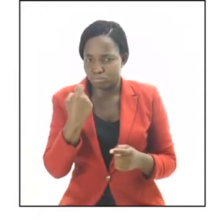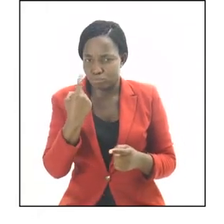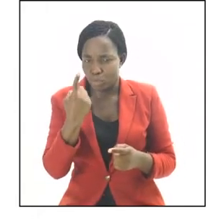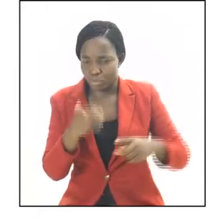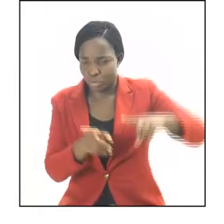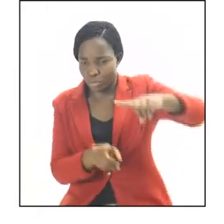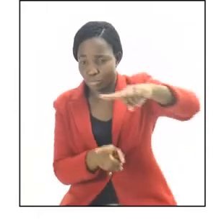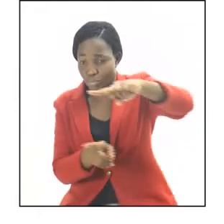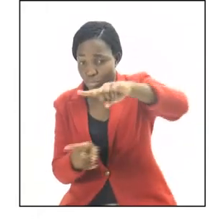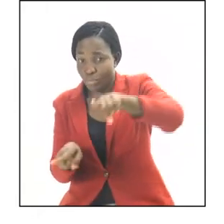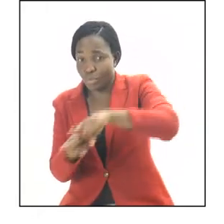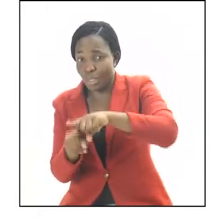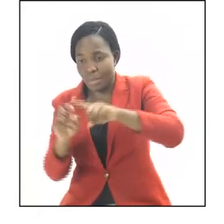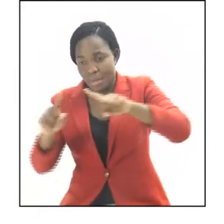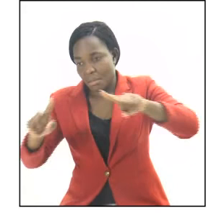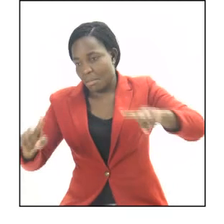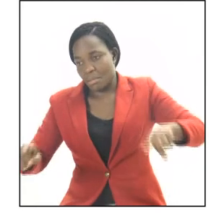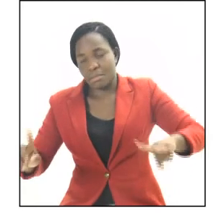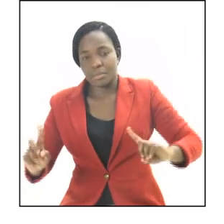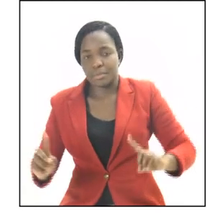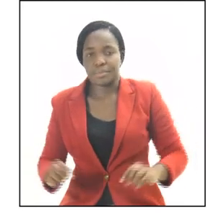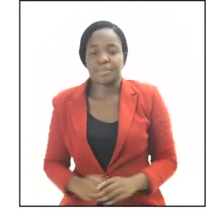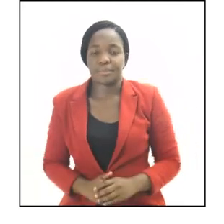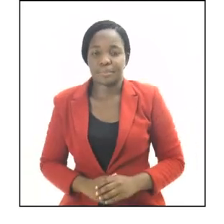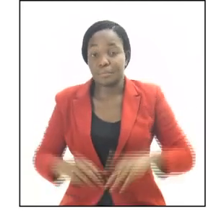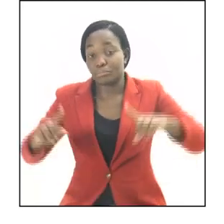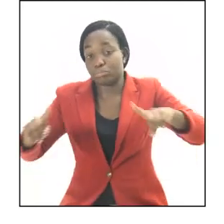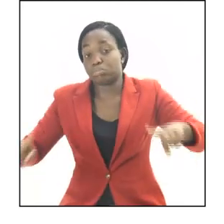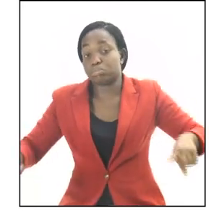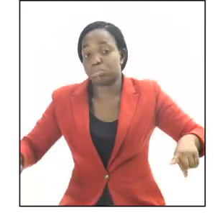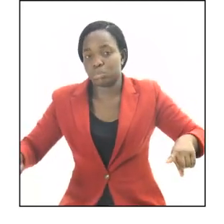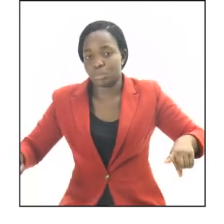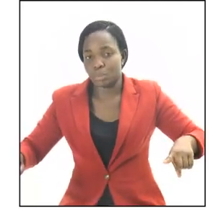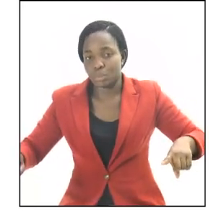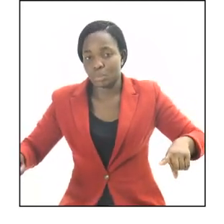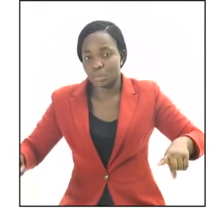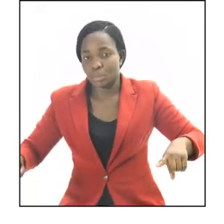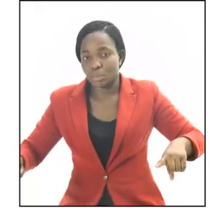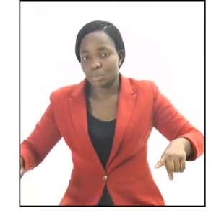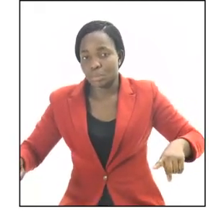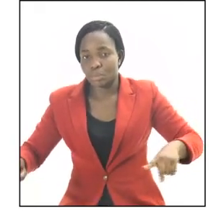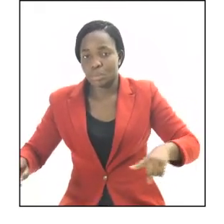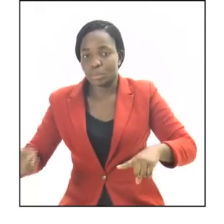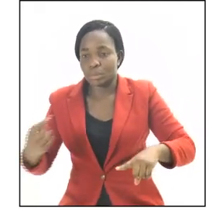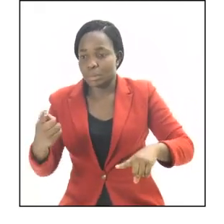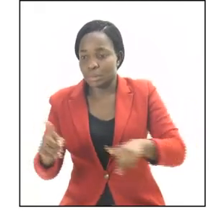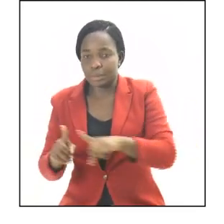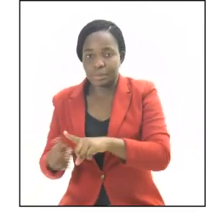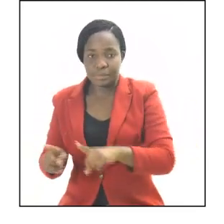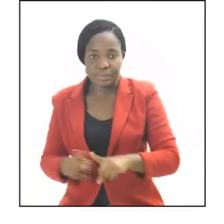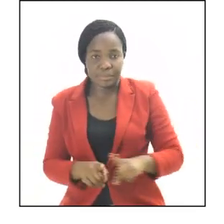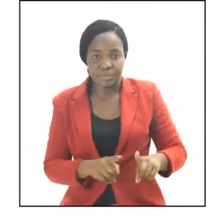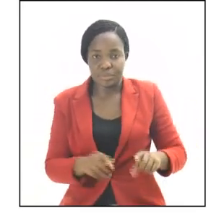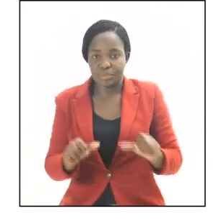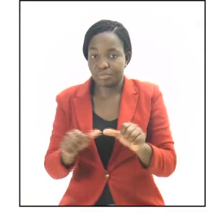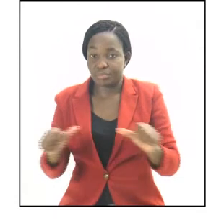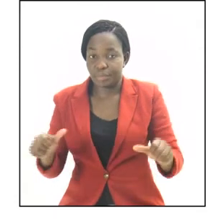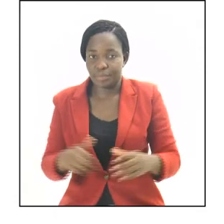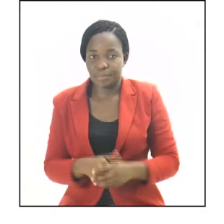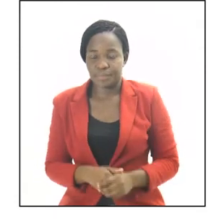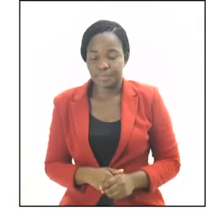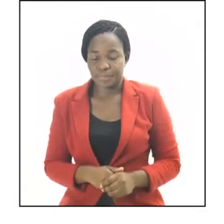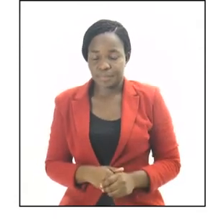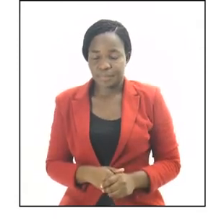parallel sides. In fact, the sides can all be different lengths. Now, to be